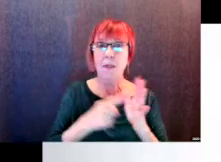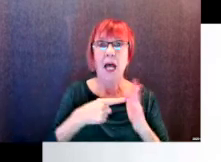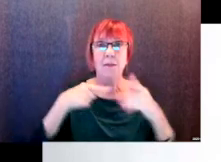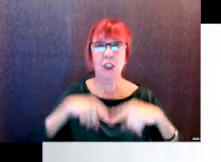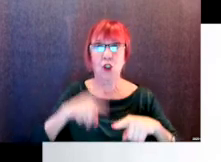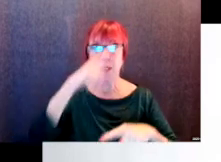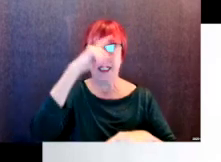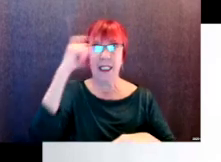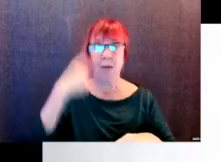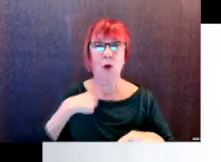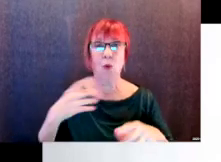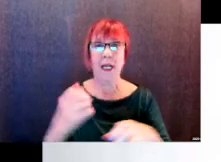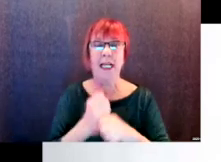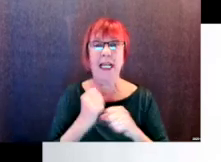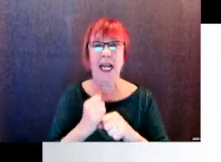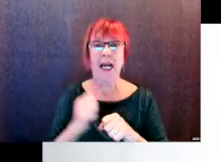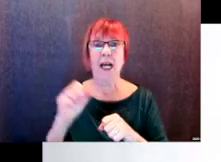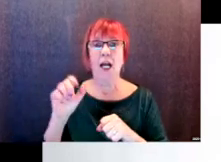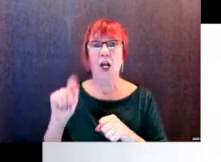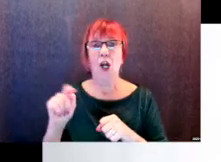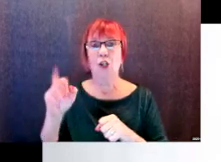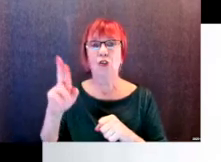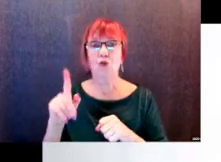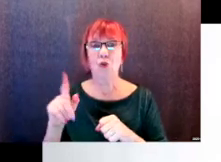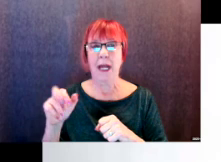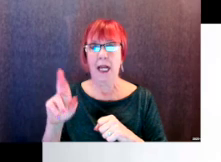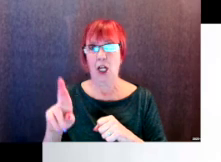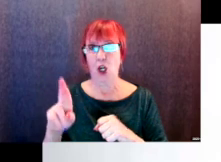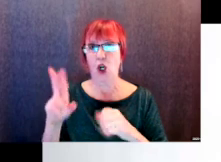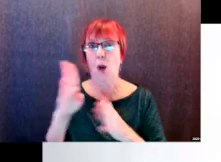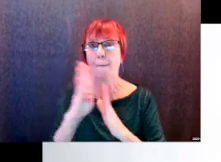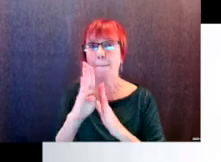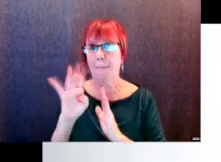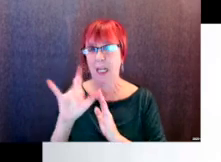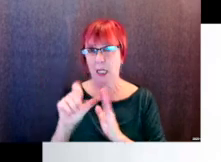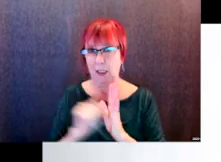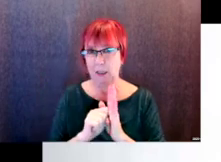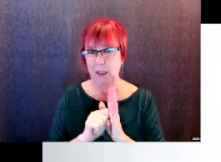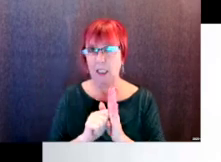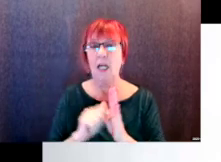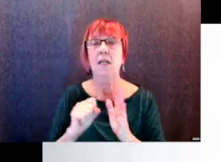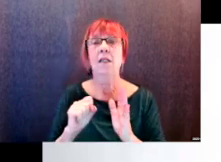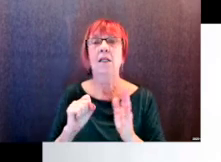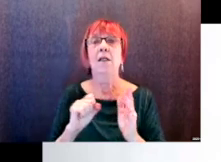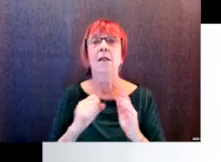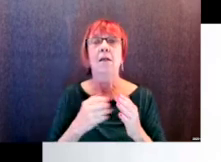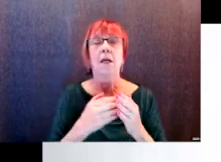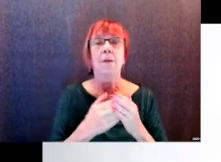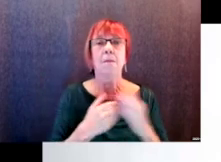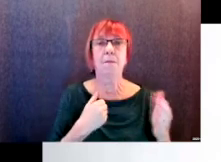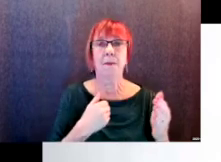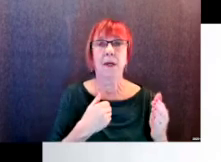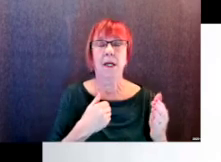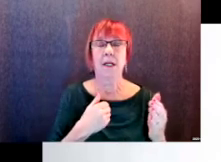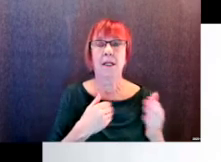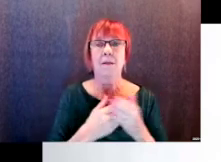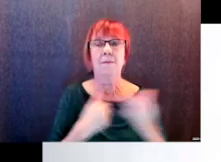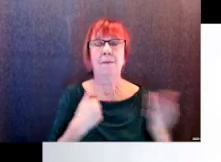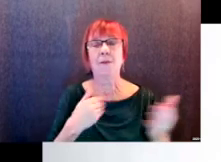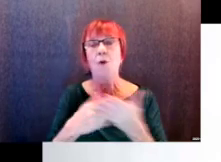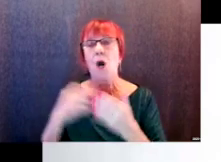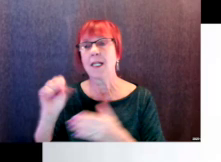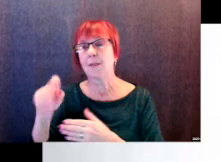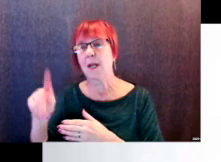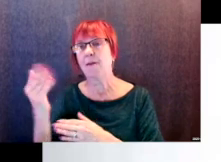gas reduction fund, which further constrains us. But rather than push our process out further,